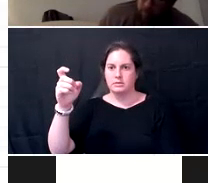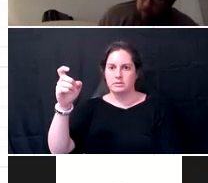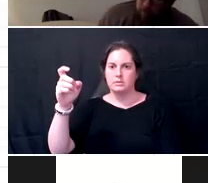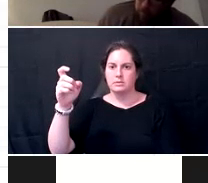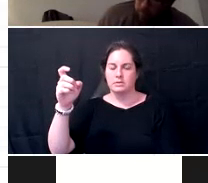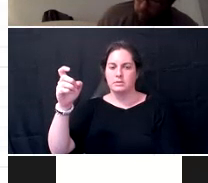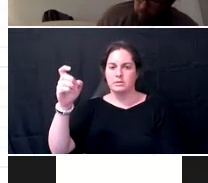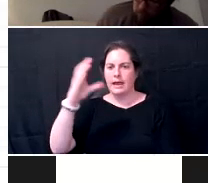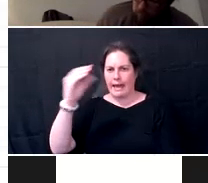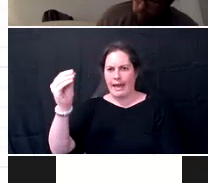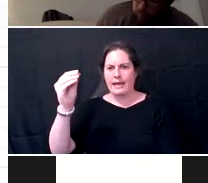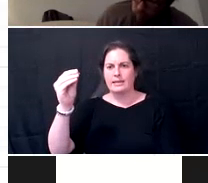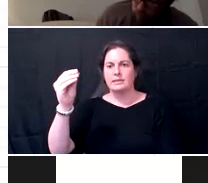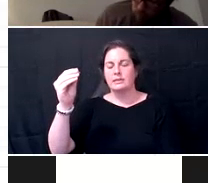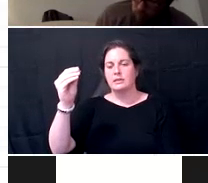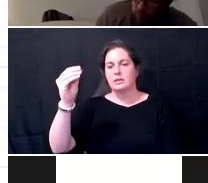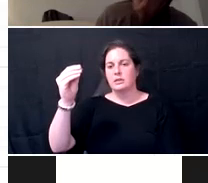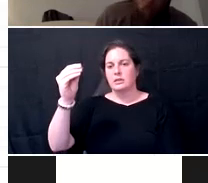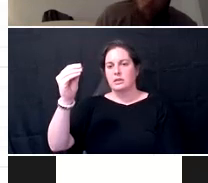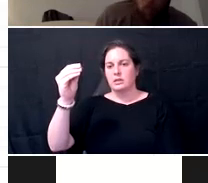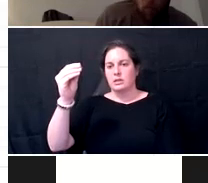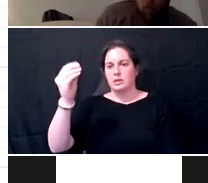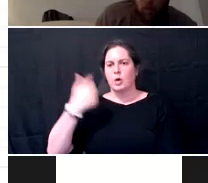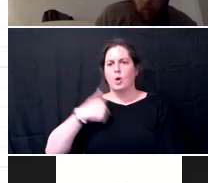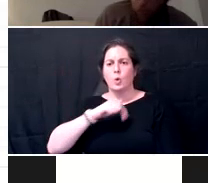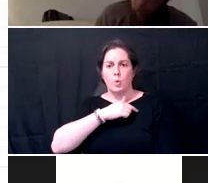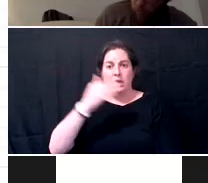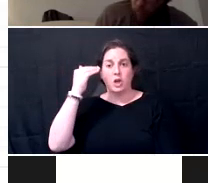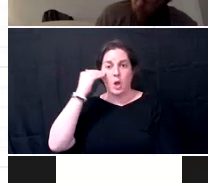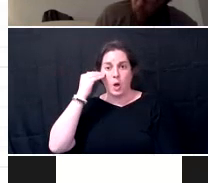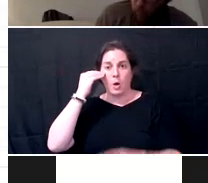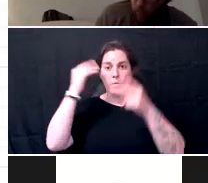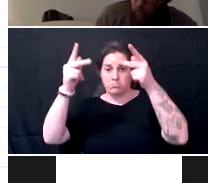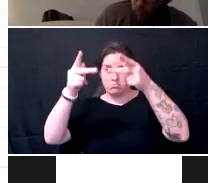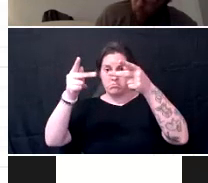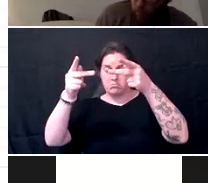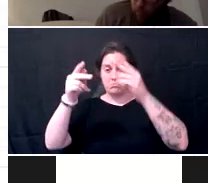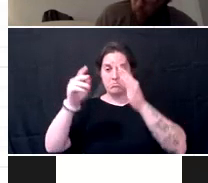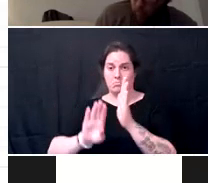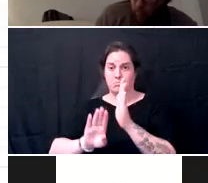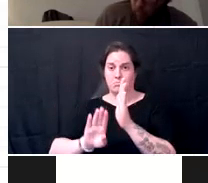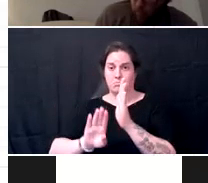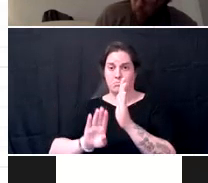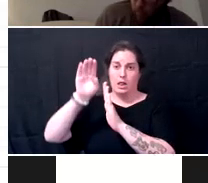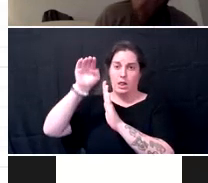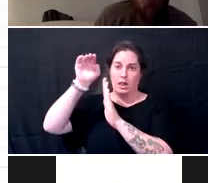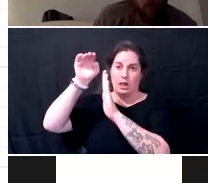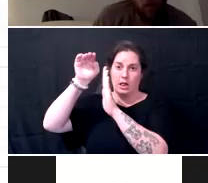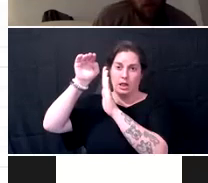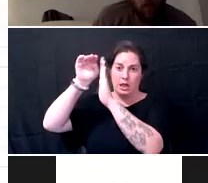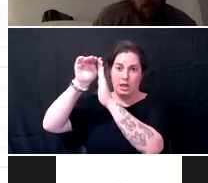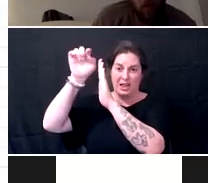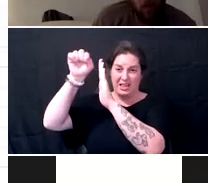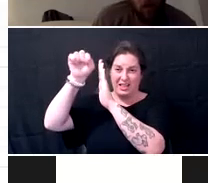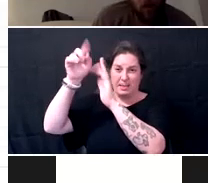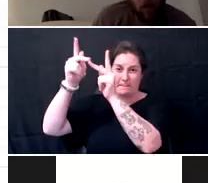And we can take the starting position as zero,